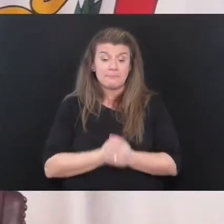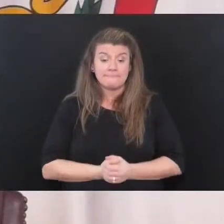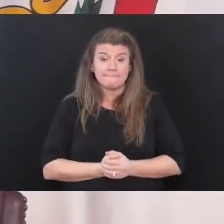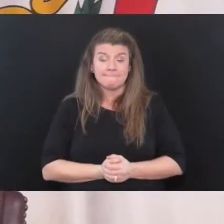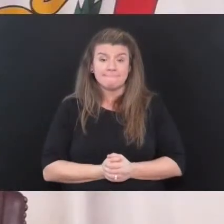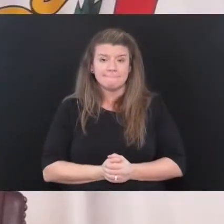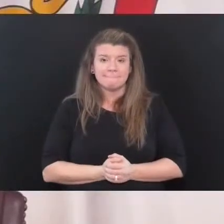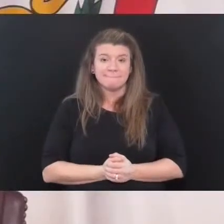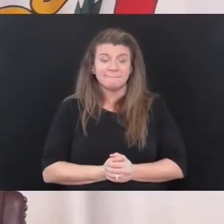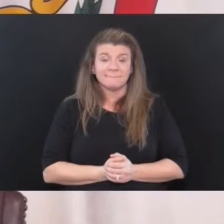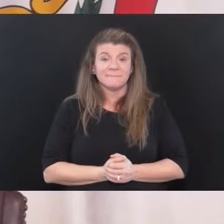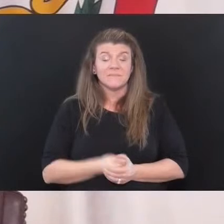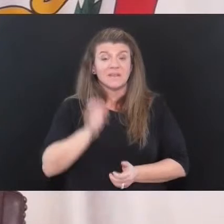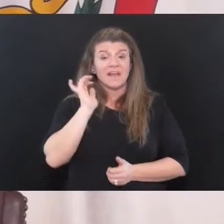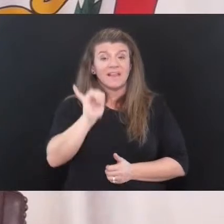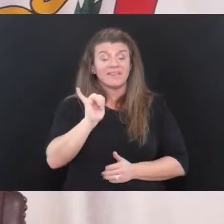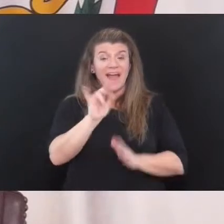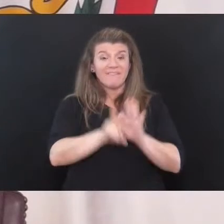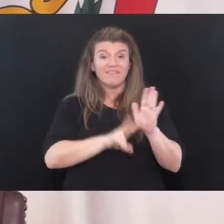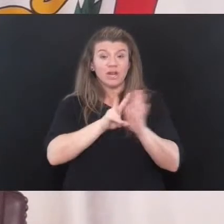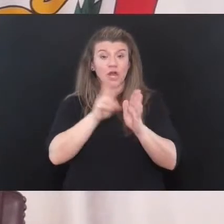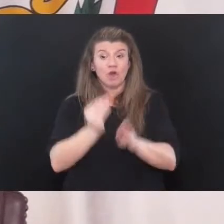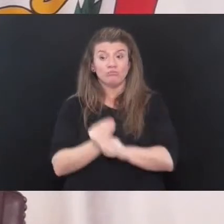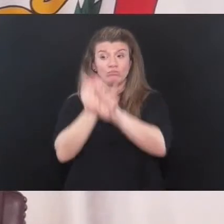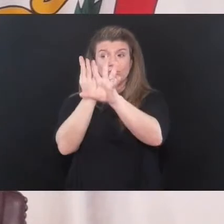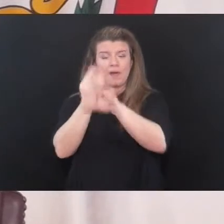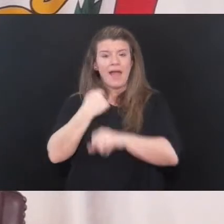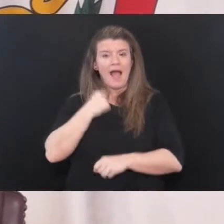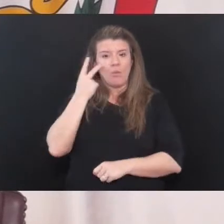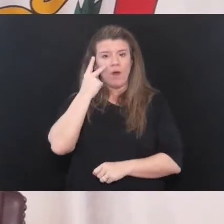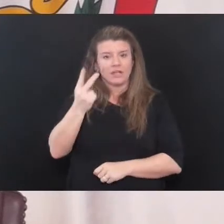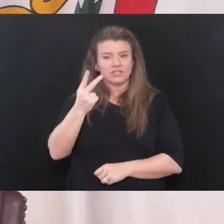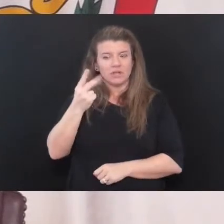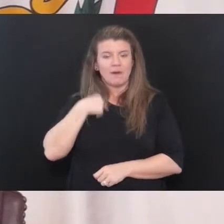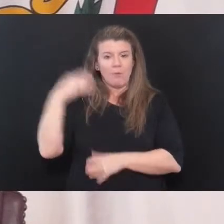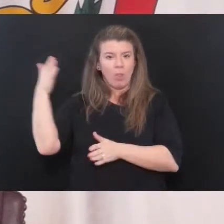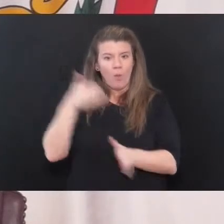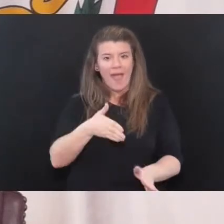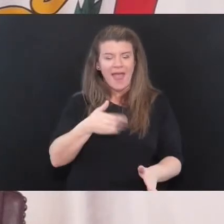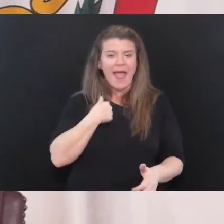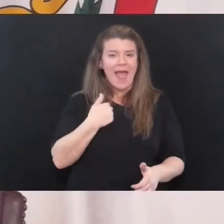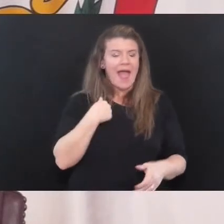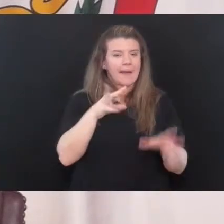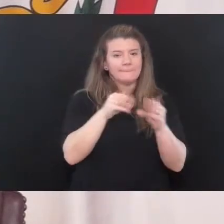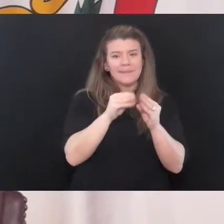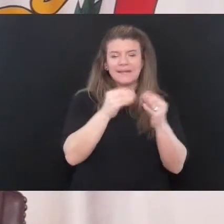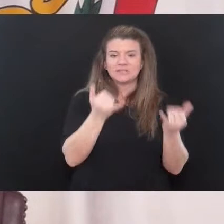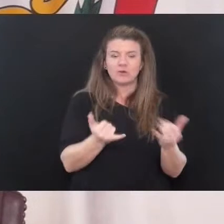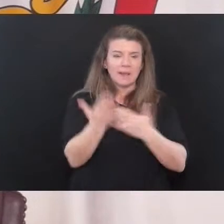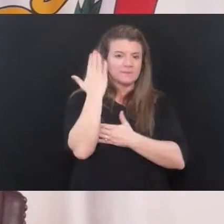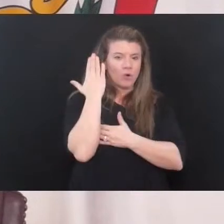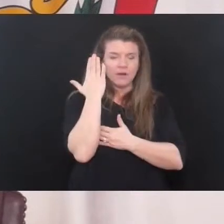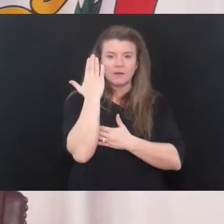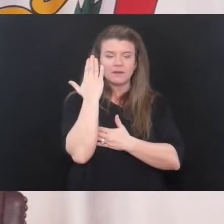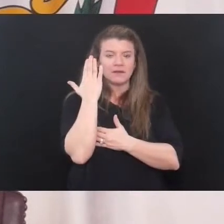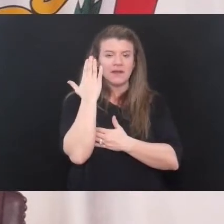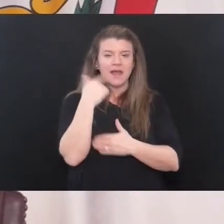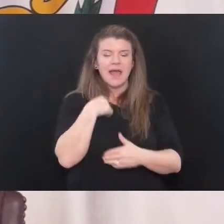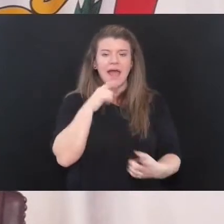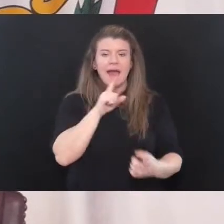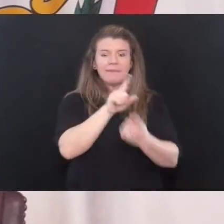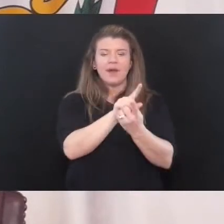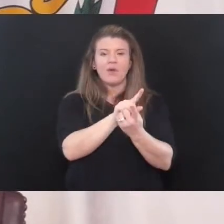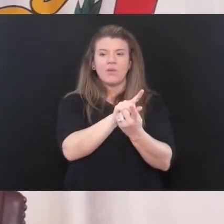I watched that video at light speed on the way in here. I had some meetings earlier, this morning. I met with